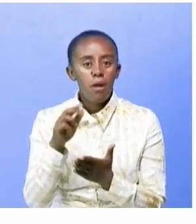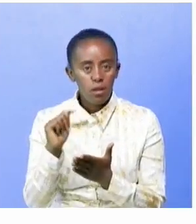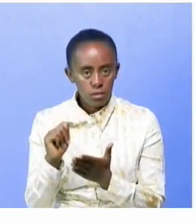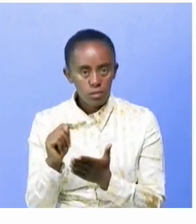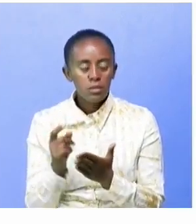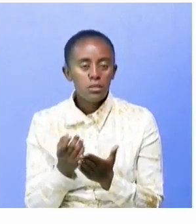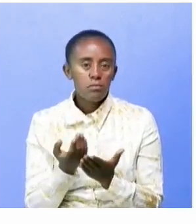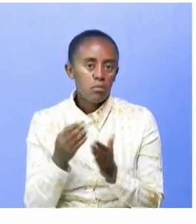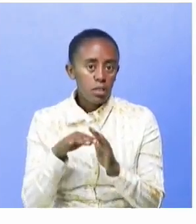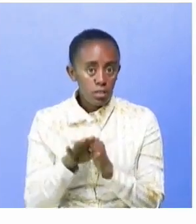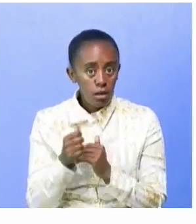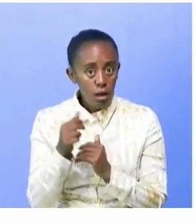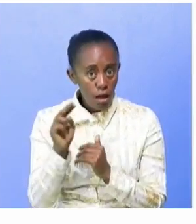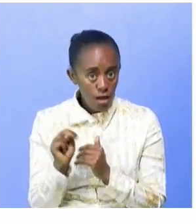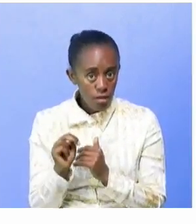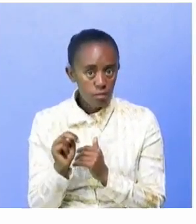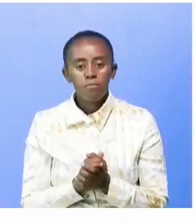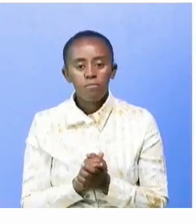in an